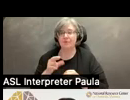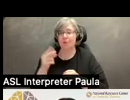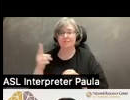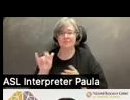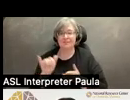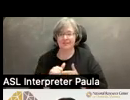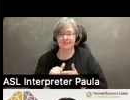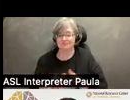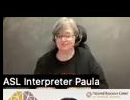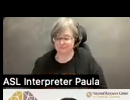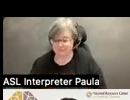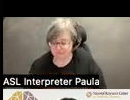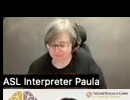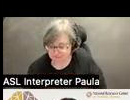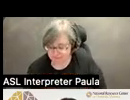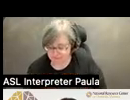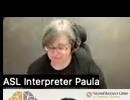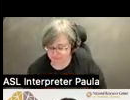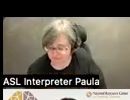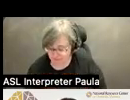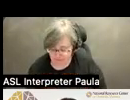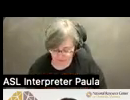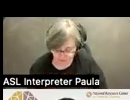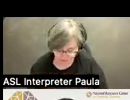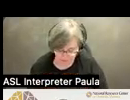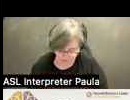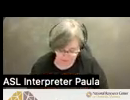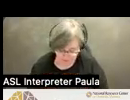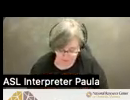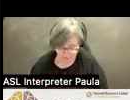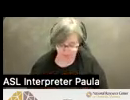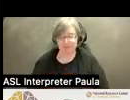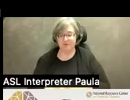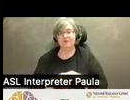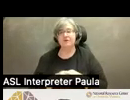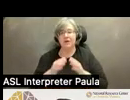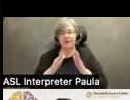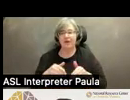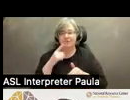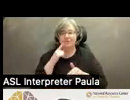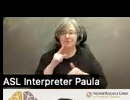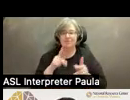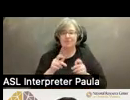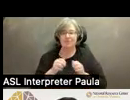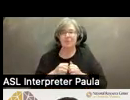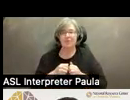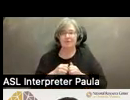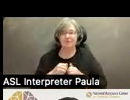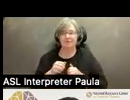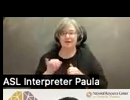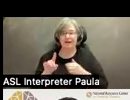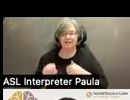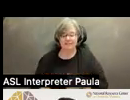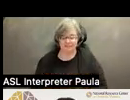like a Section 8 voucher, like a veterans voucher or a HOPWA maybe, which is the housing for persons with AIDS, or